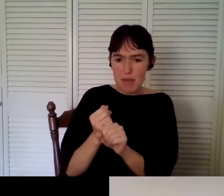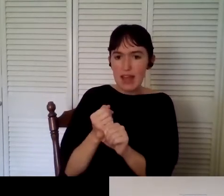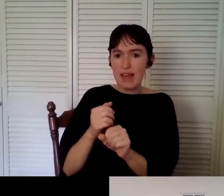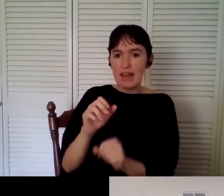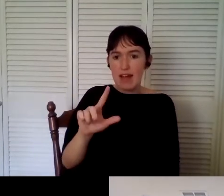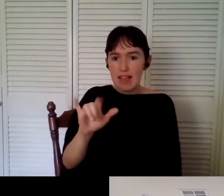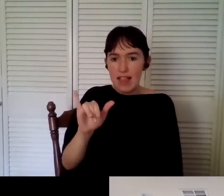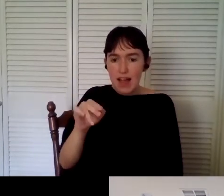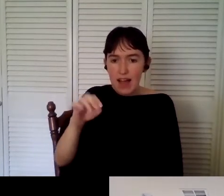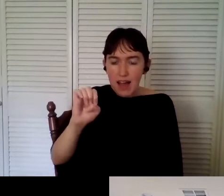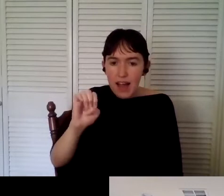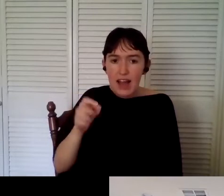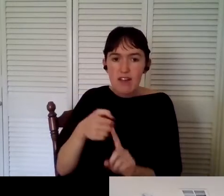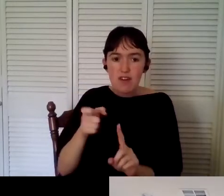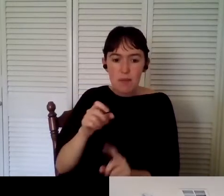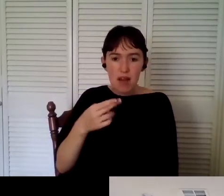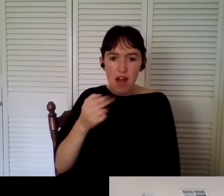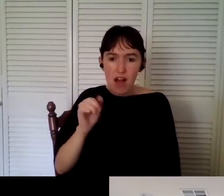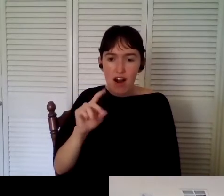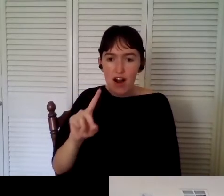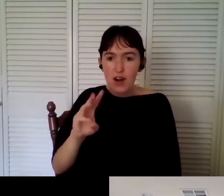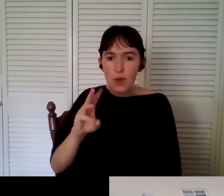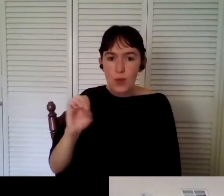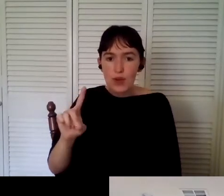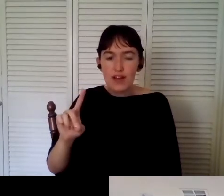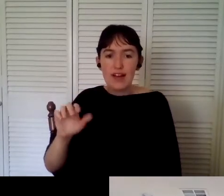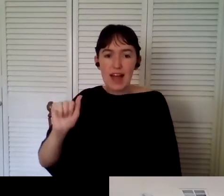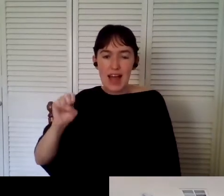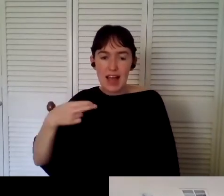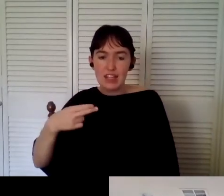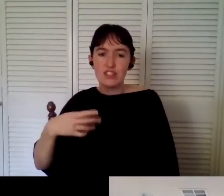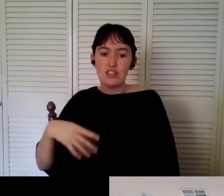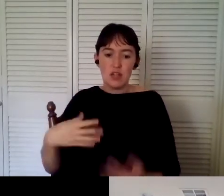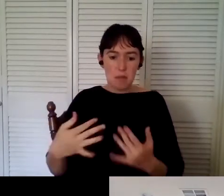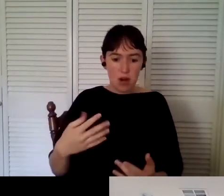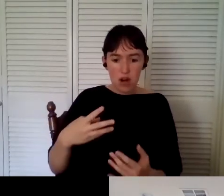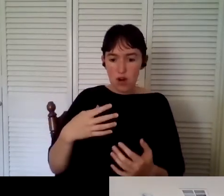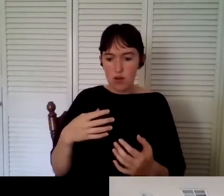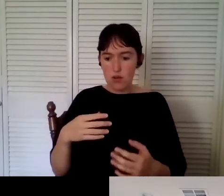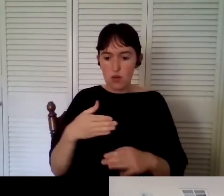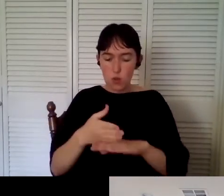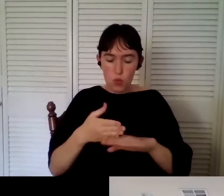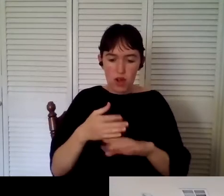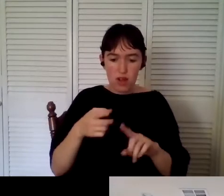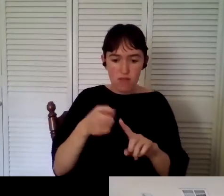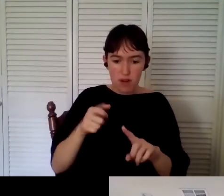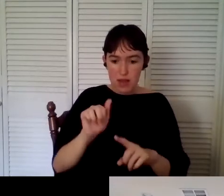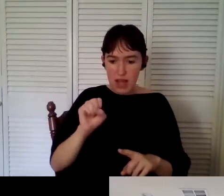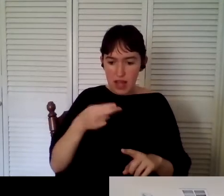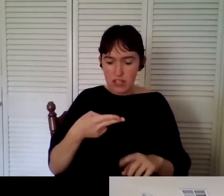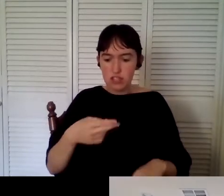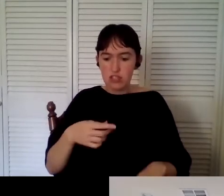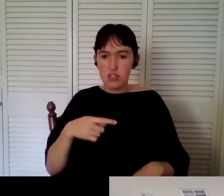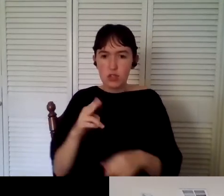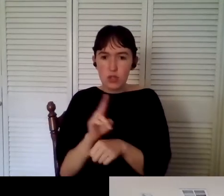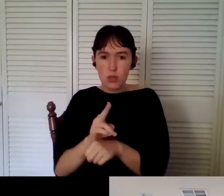from hardwood ash. We're gonna like burn wood and then make the lye from the ash, and then we're gonna like render pig fat and we're gonna make soap.